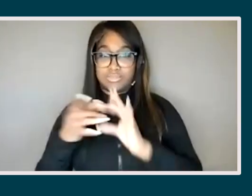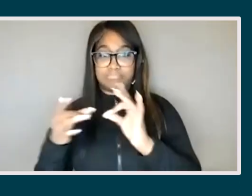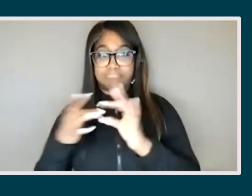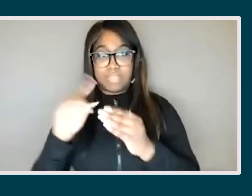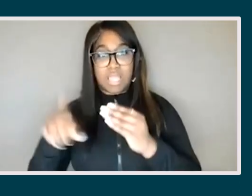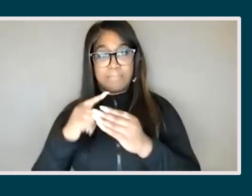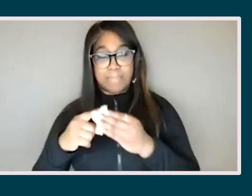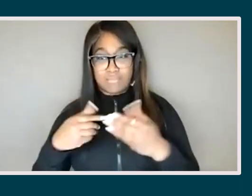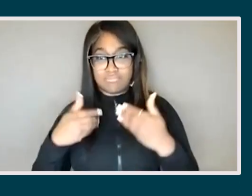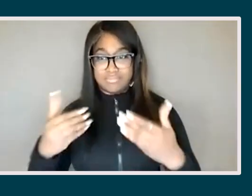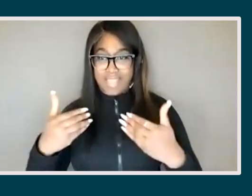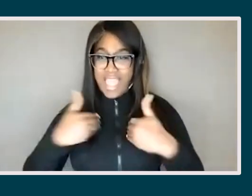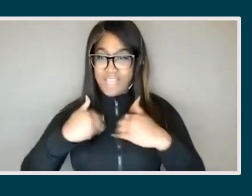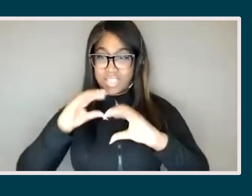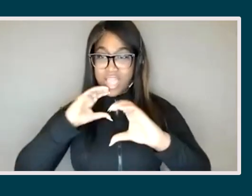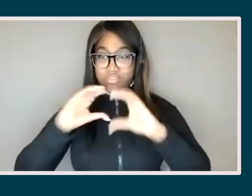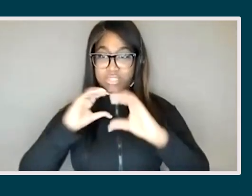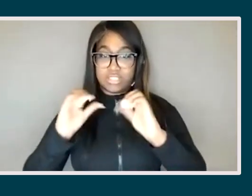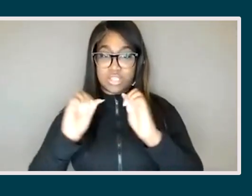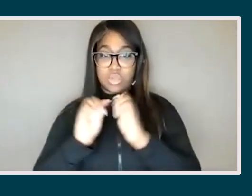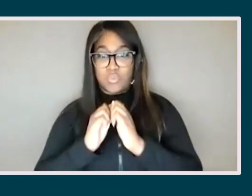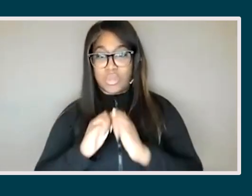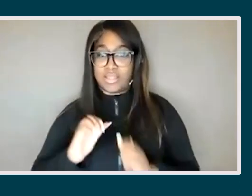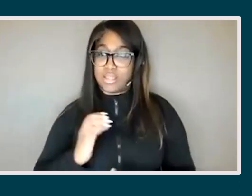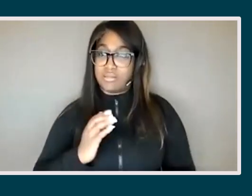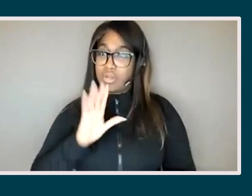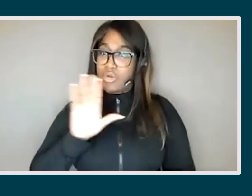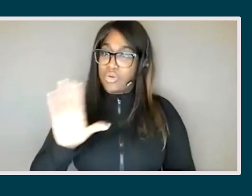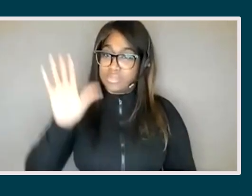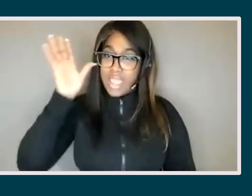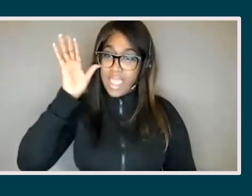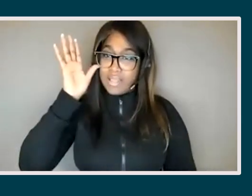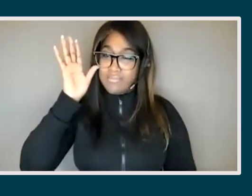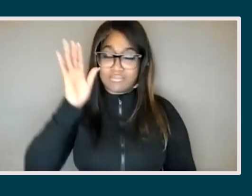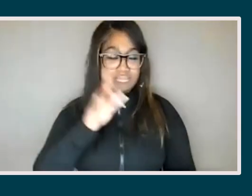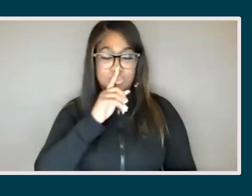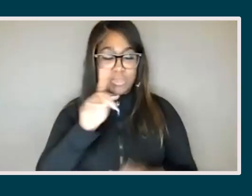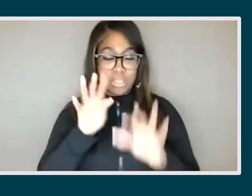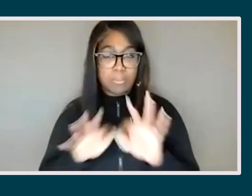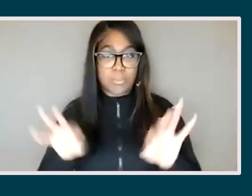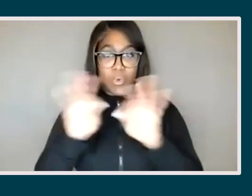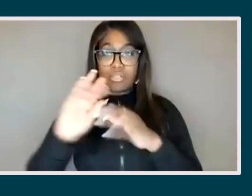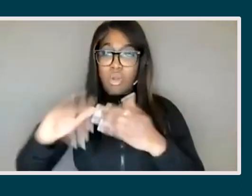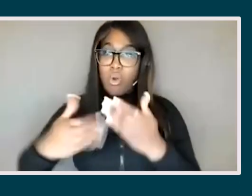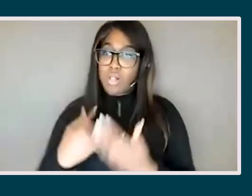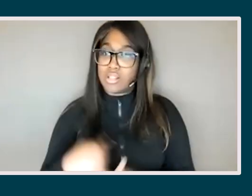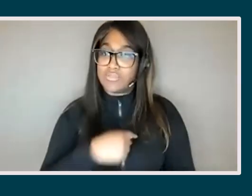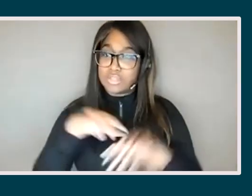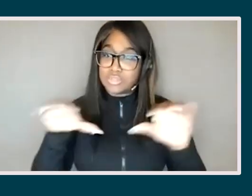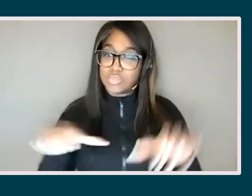the conversation with her dad. And it's so important that all of us doing this